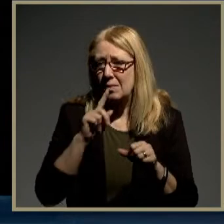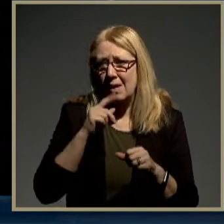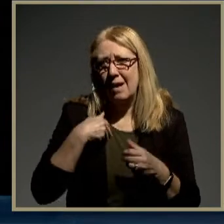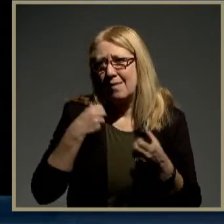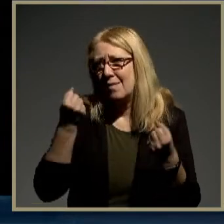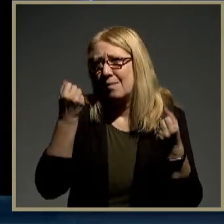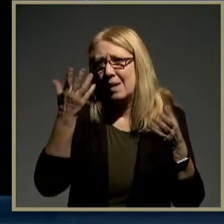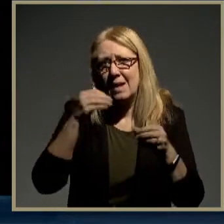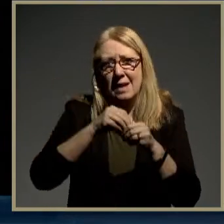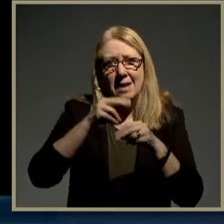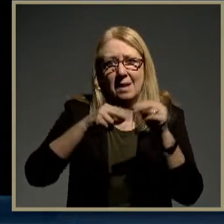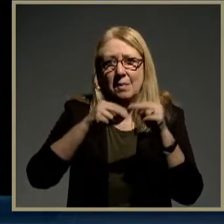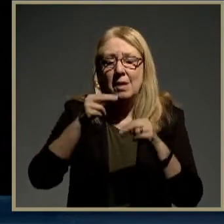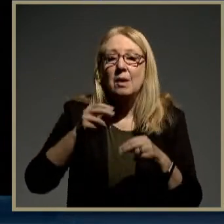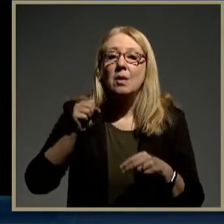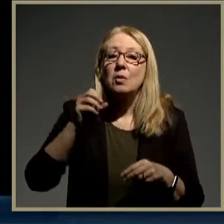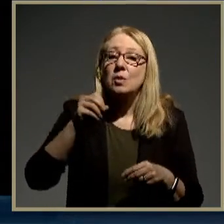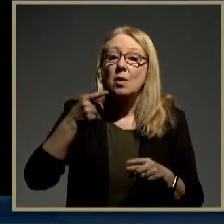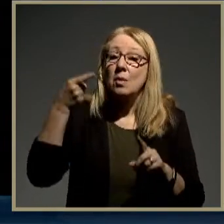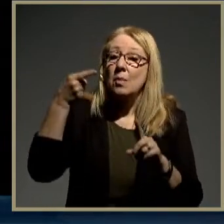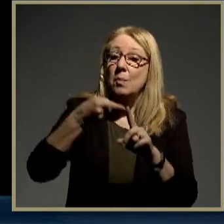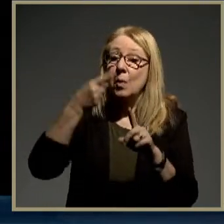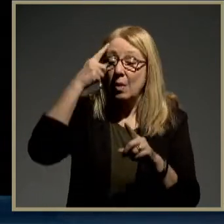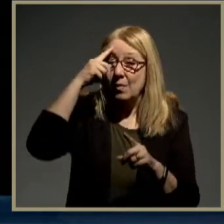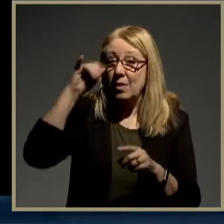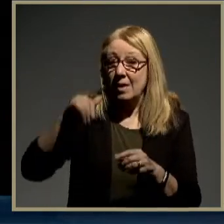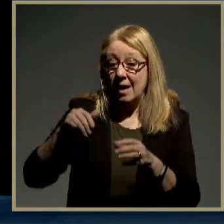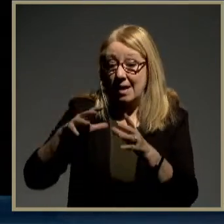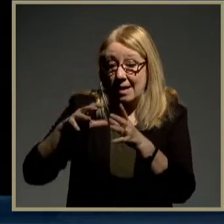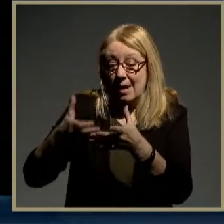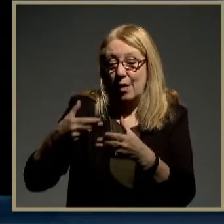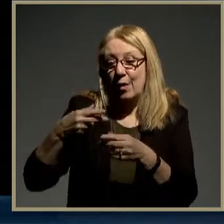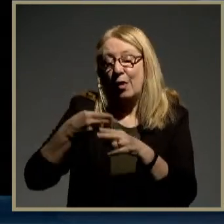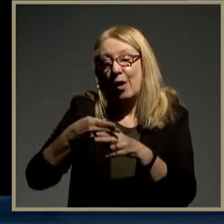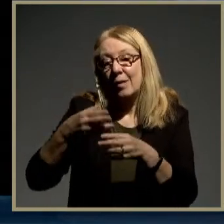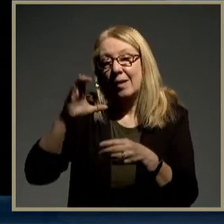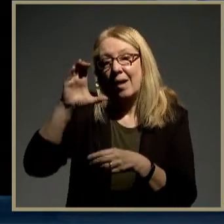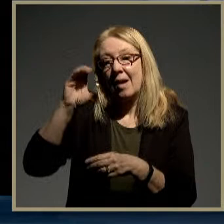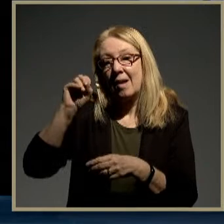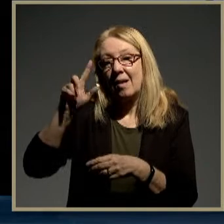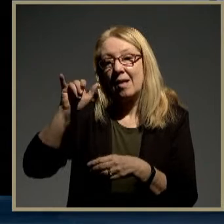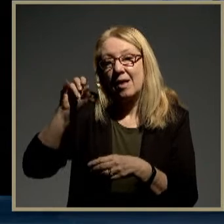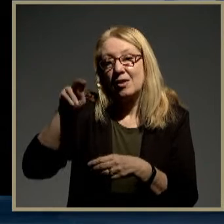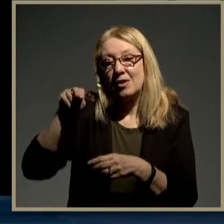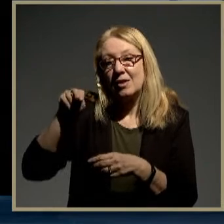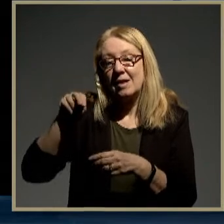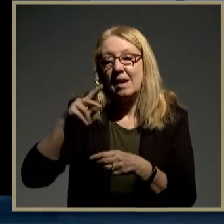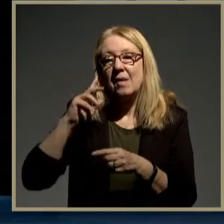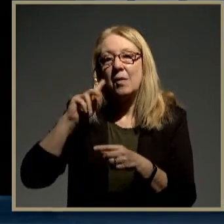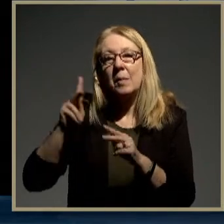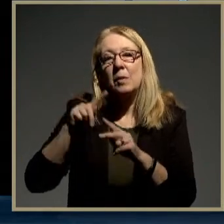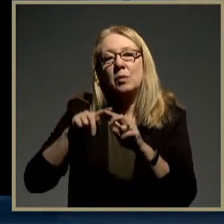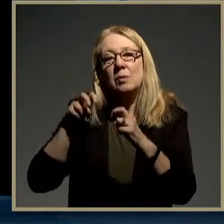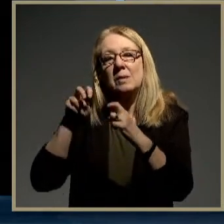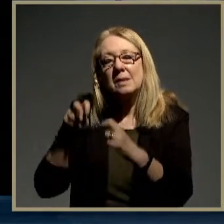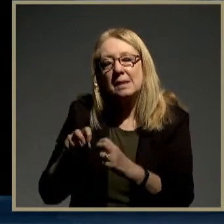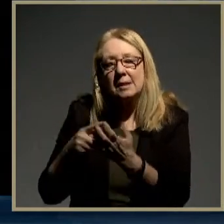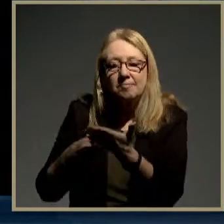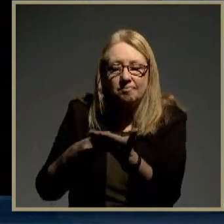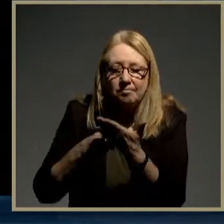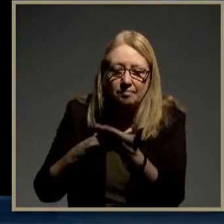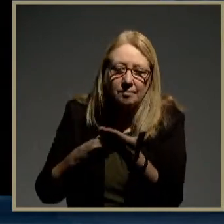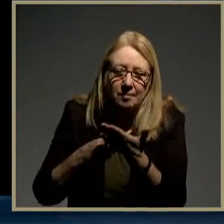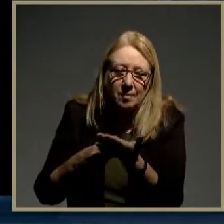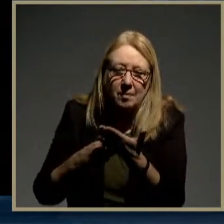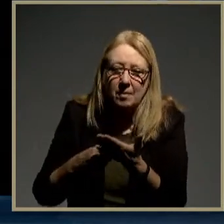building, literally. So the point of these collision spaces, which is what we call them, is to give people a chance to sit down and discuss areas